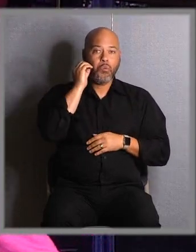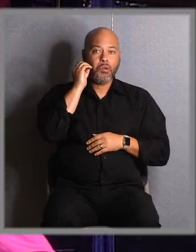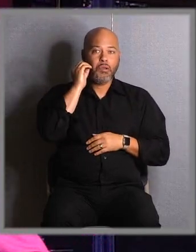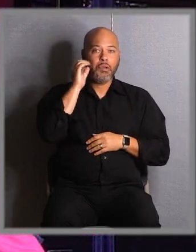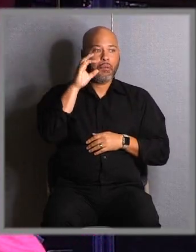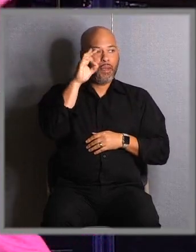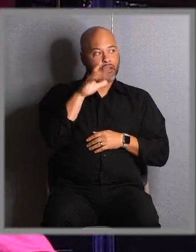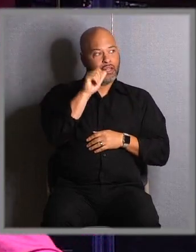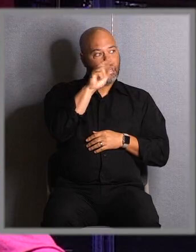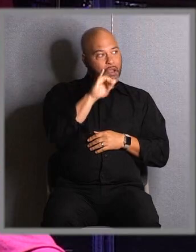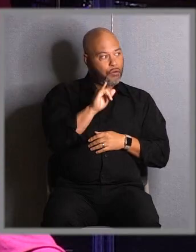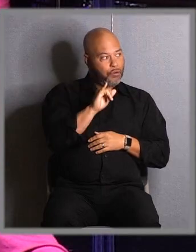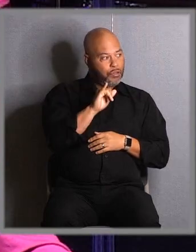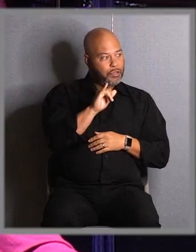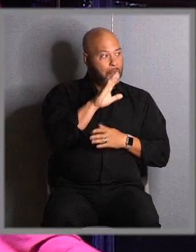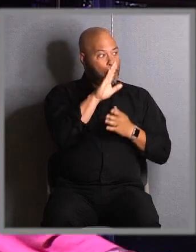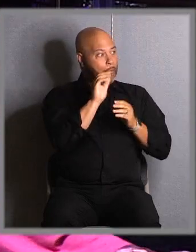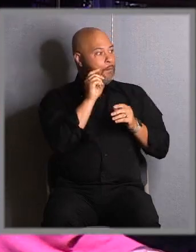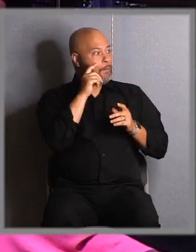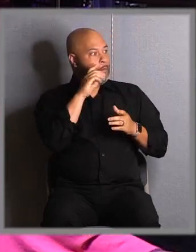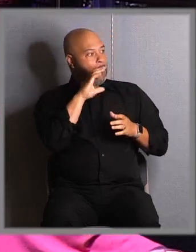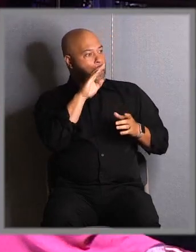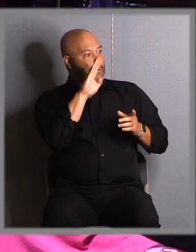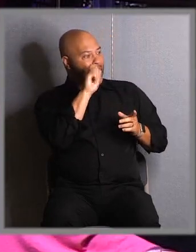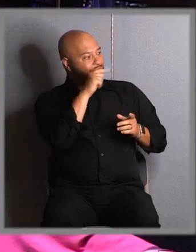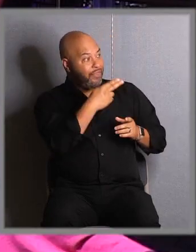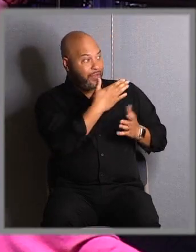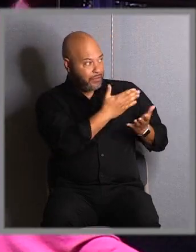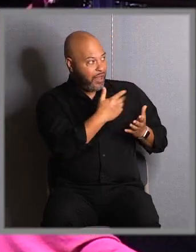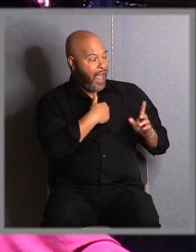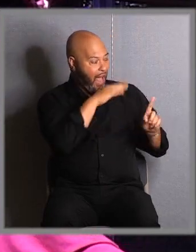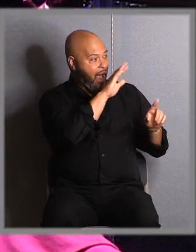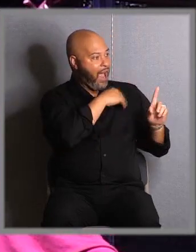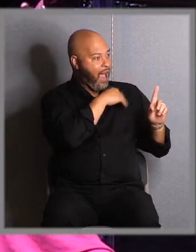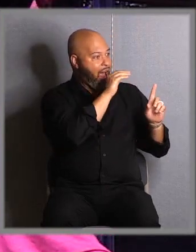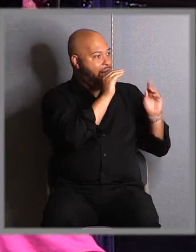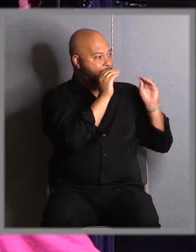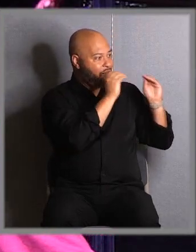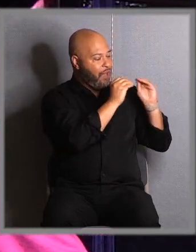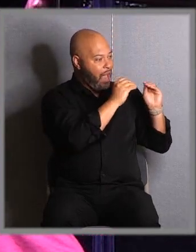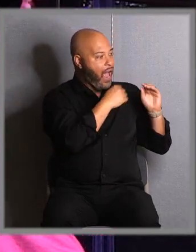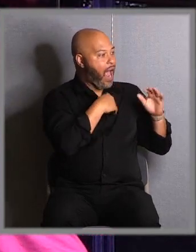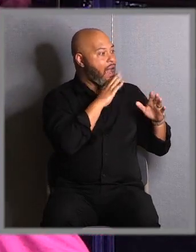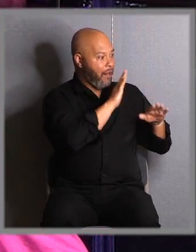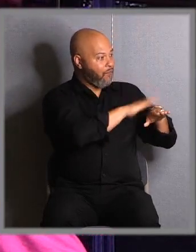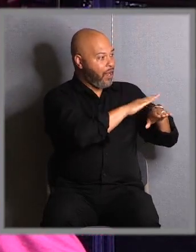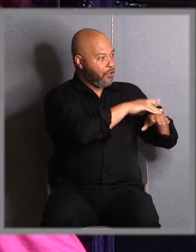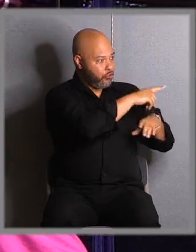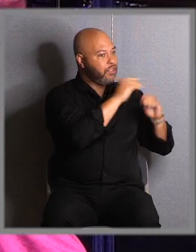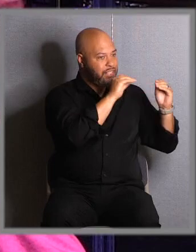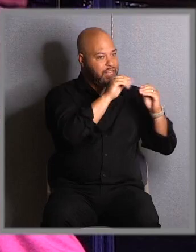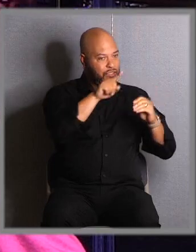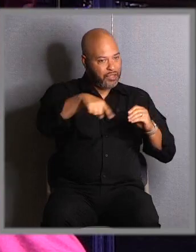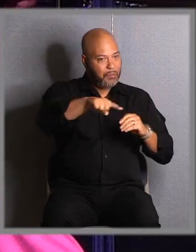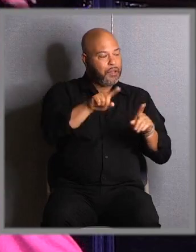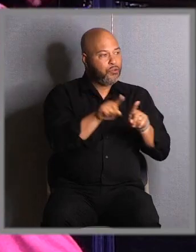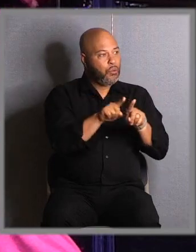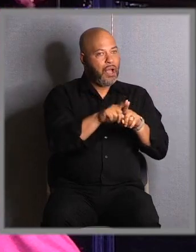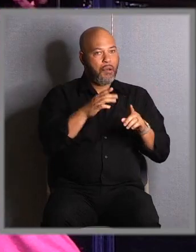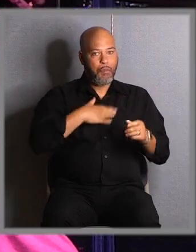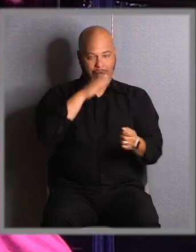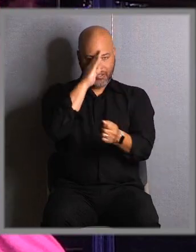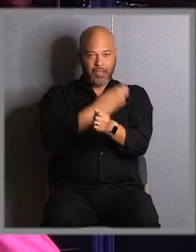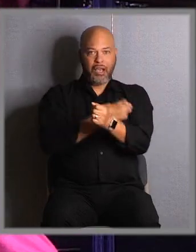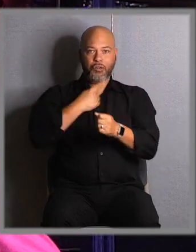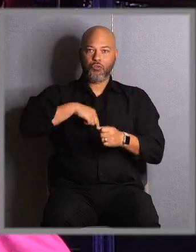Larry, Sister Beth, I would advise you to teach them as well. My son, that is one of the